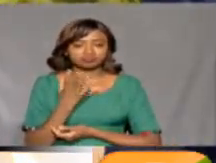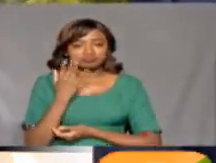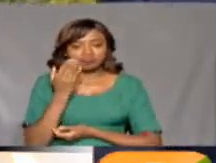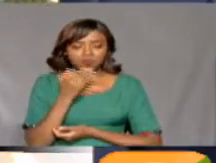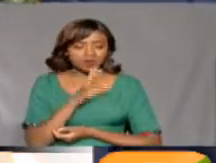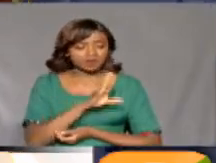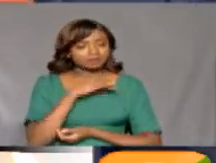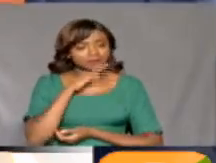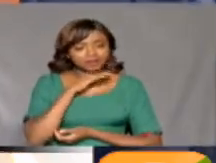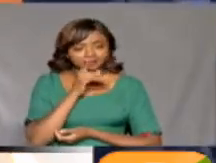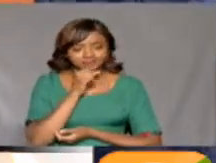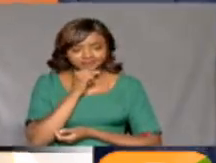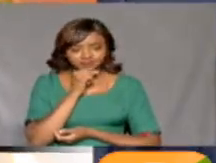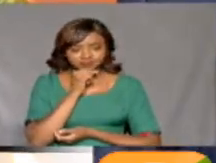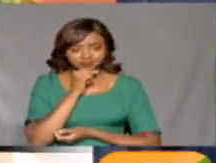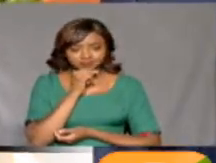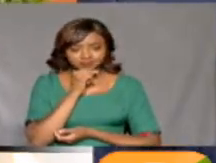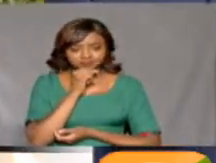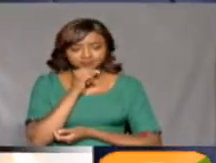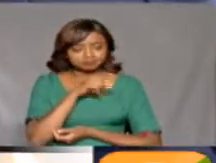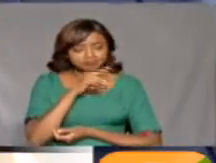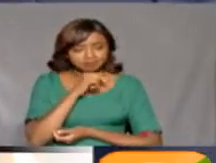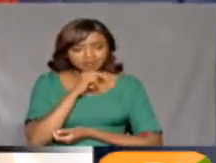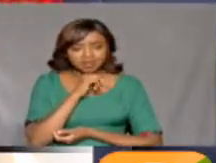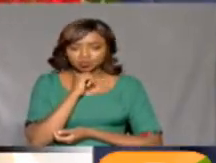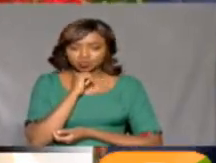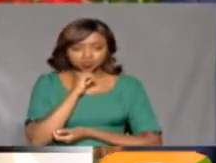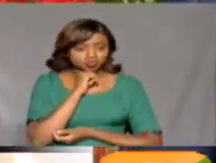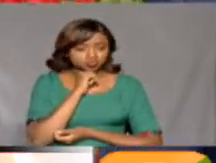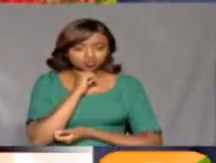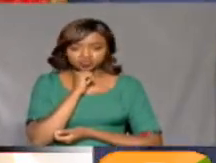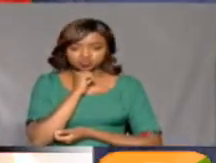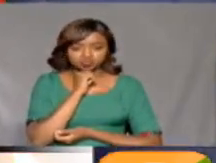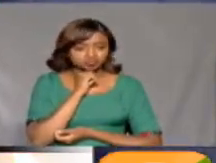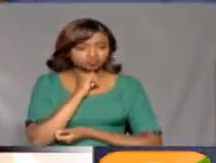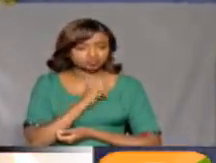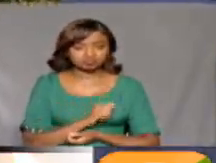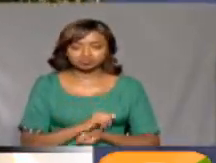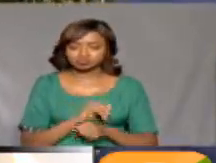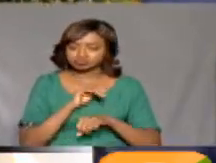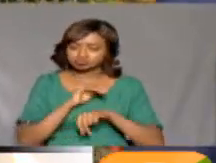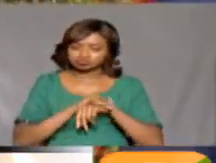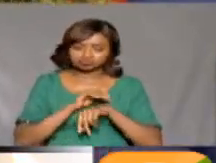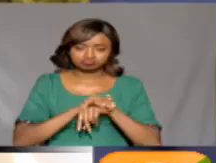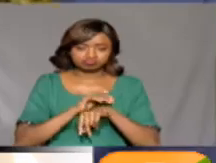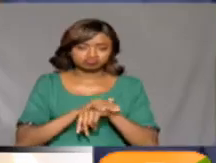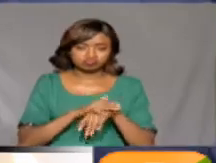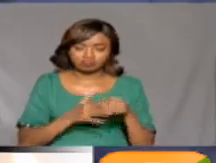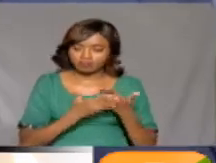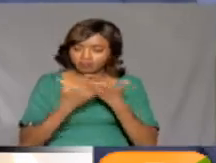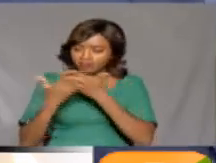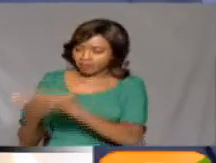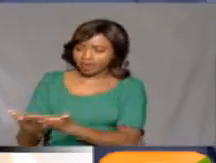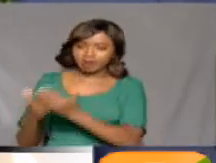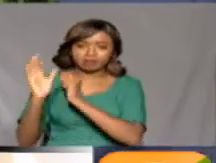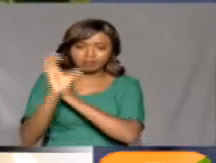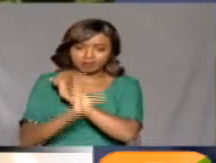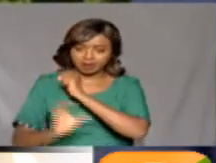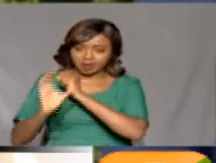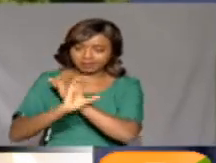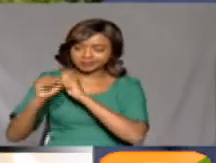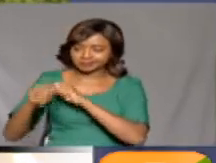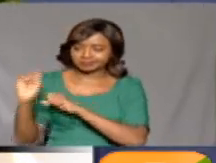him, a man who made a huge contribution to what Kenya